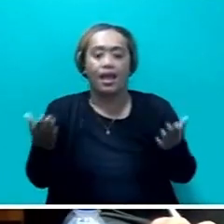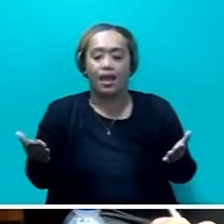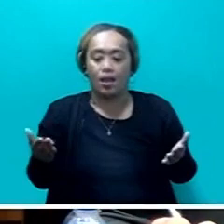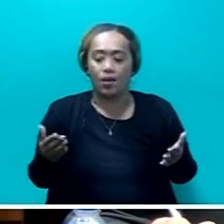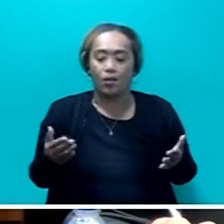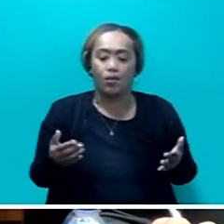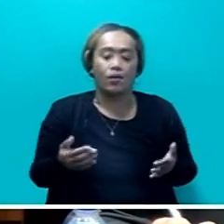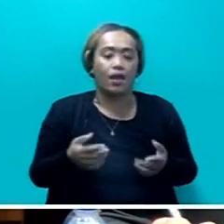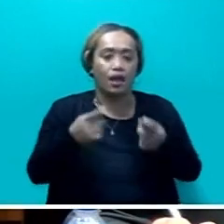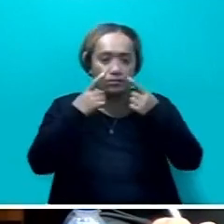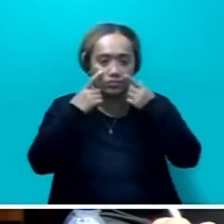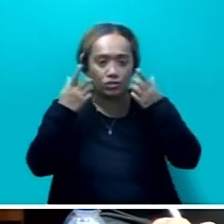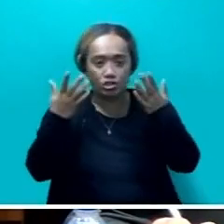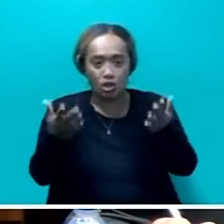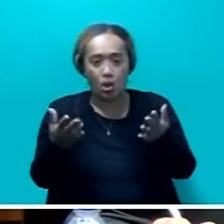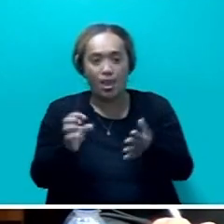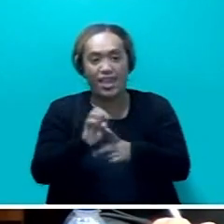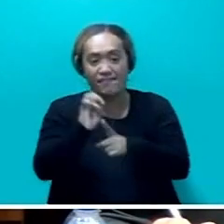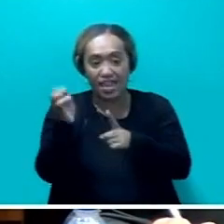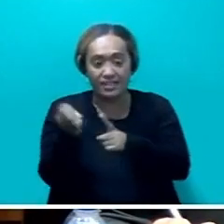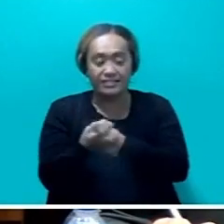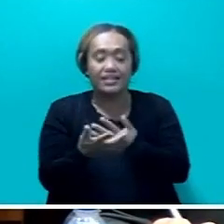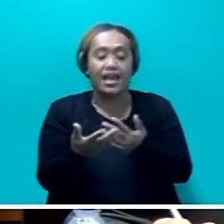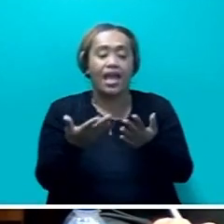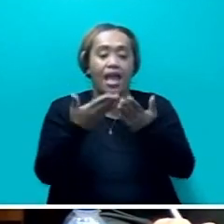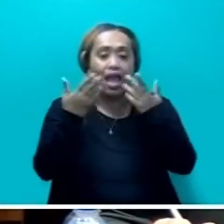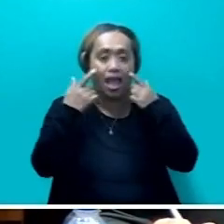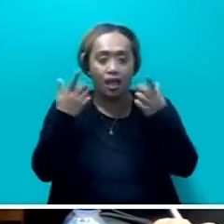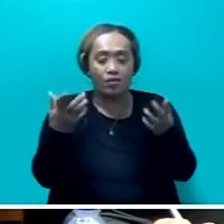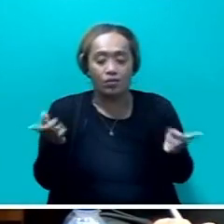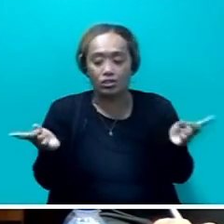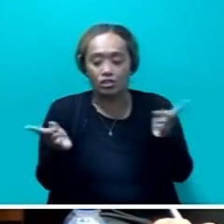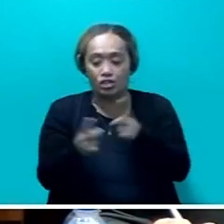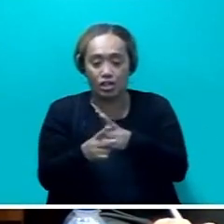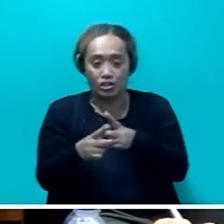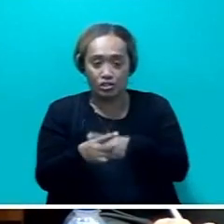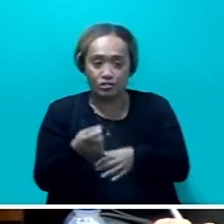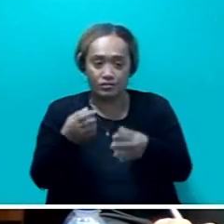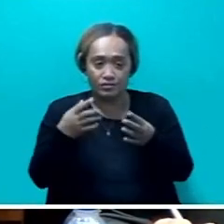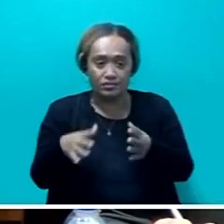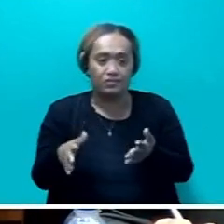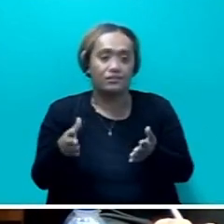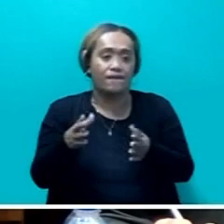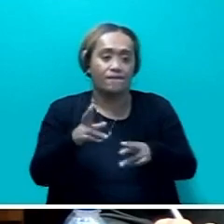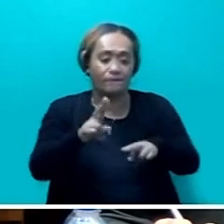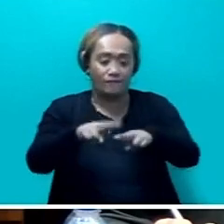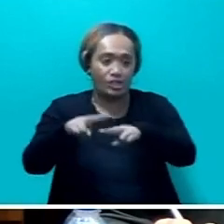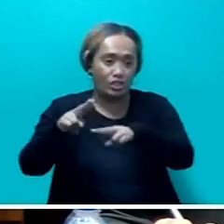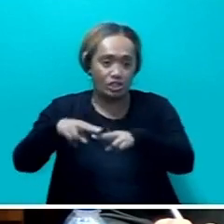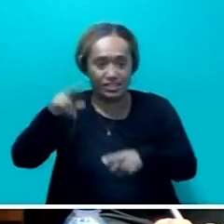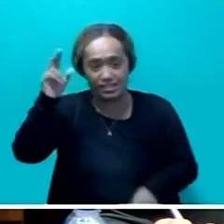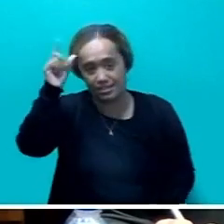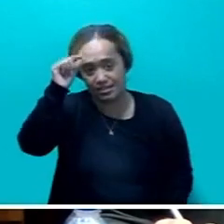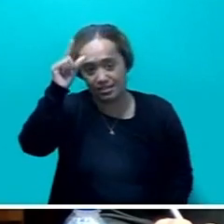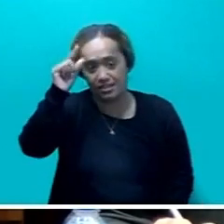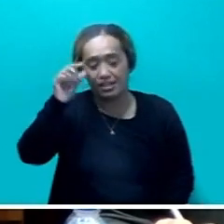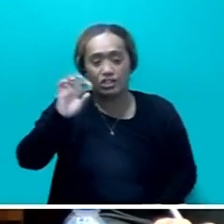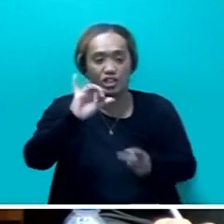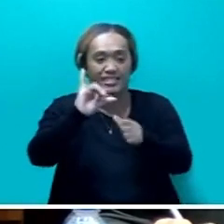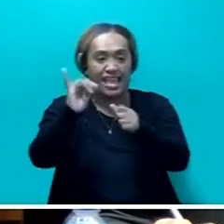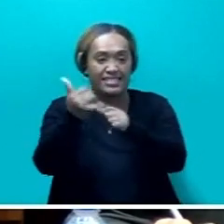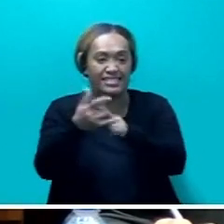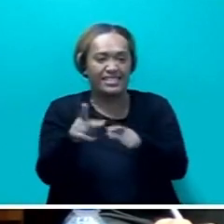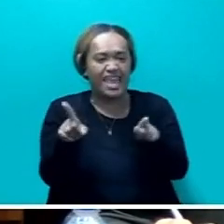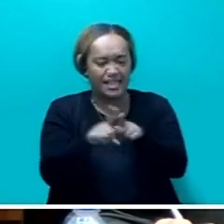single momentous event that forever changed the destiny and the landscape of Fijian society. While the